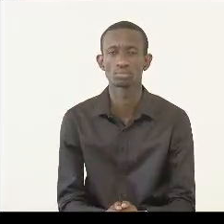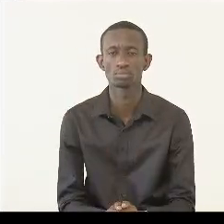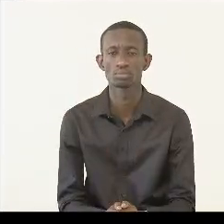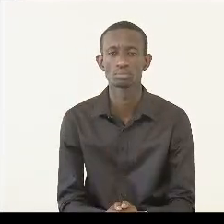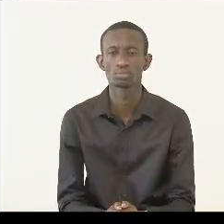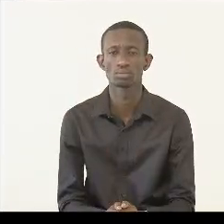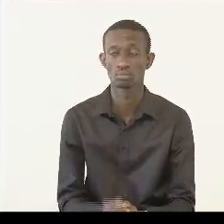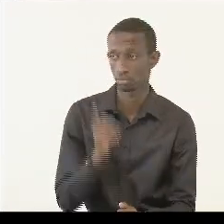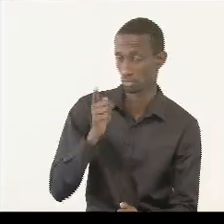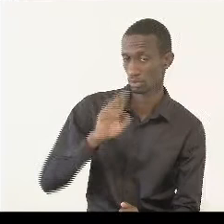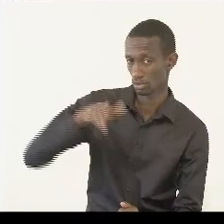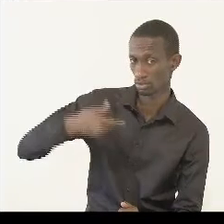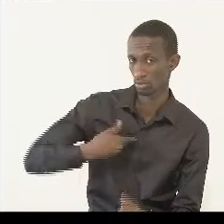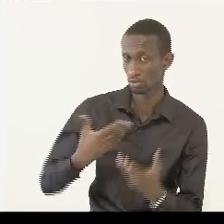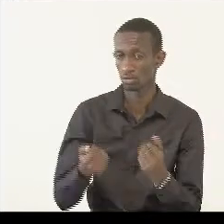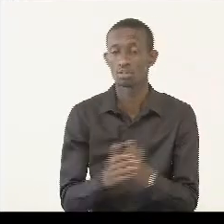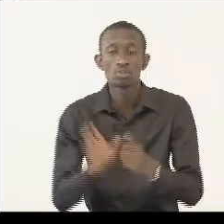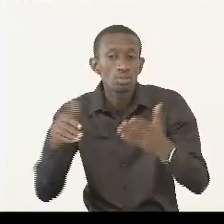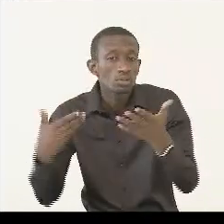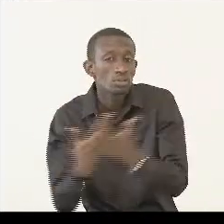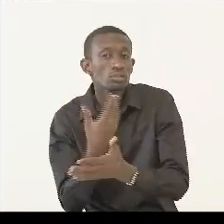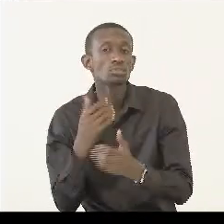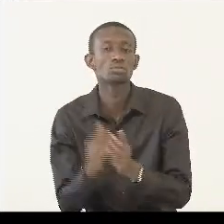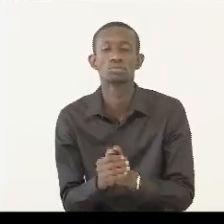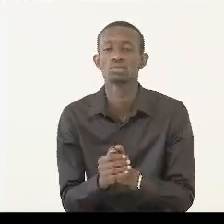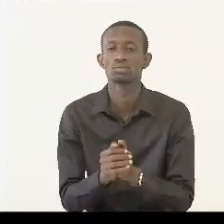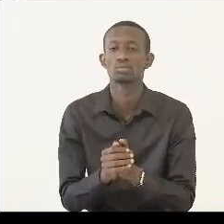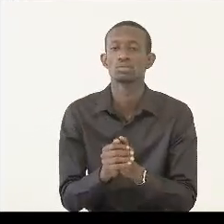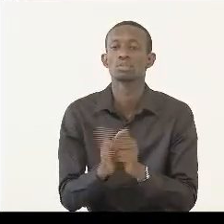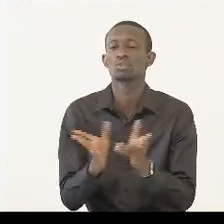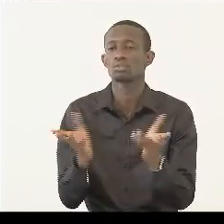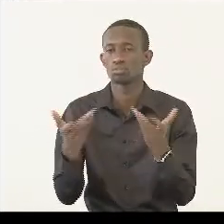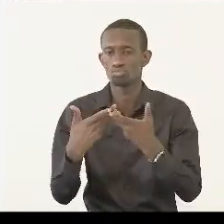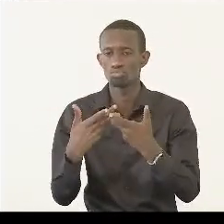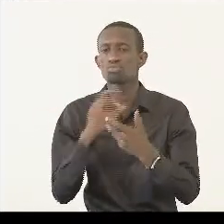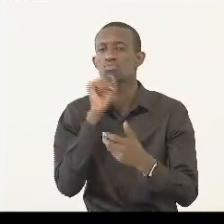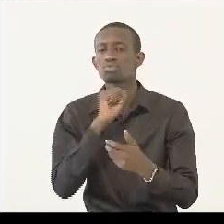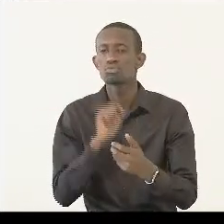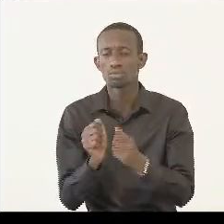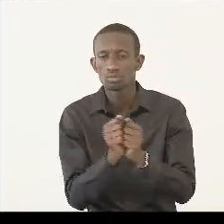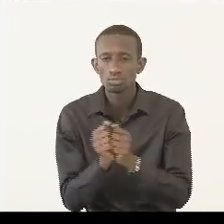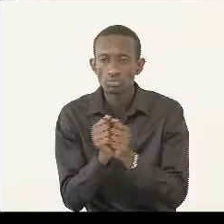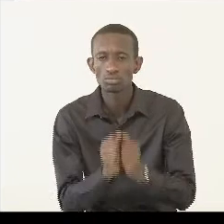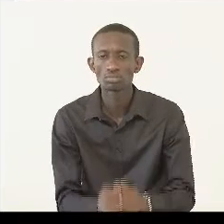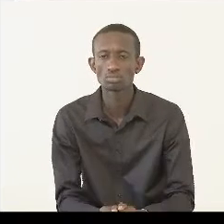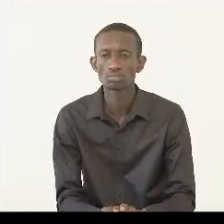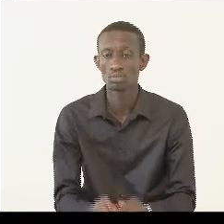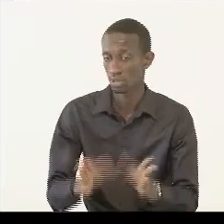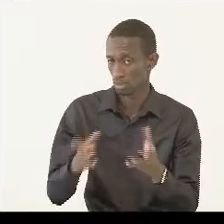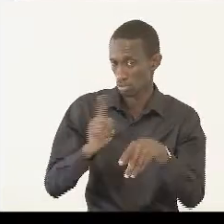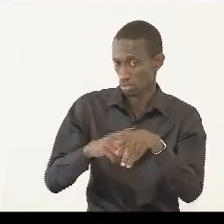that we have new strands forming combined with old ones, but I also at the same